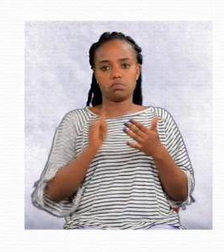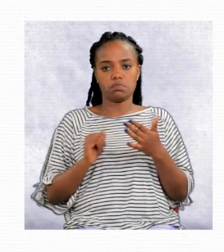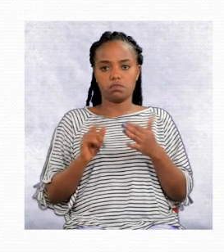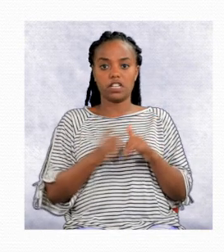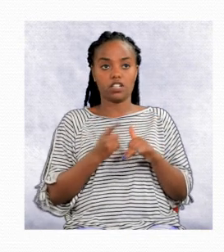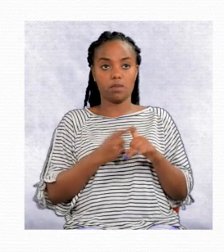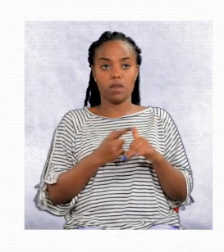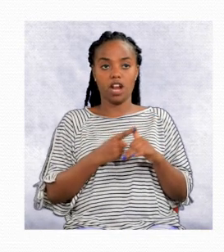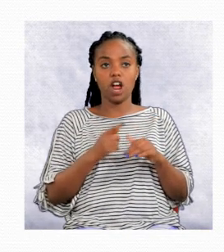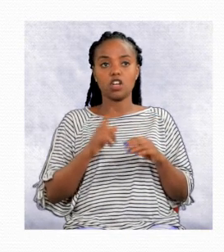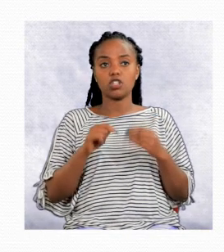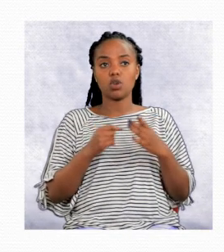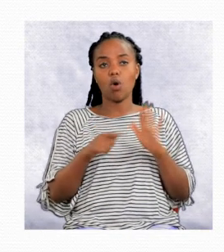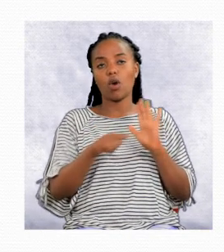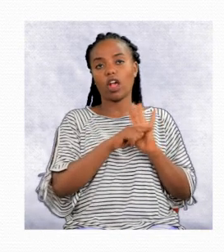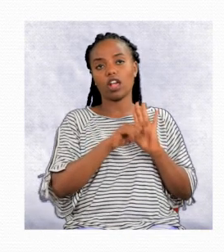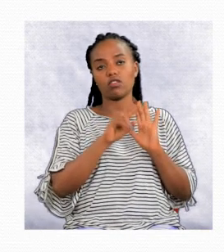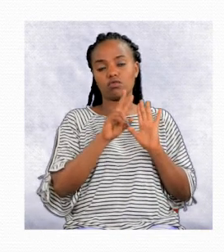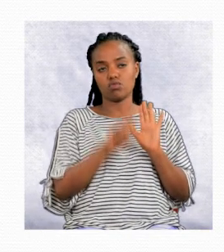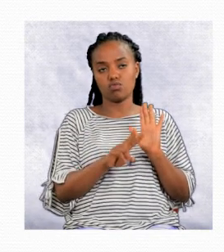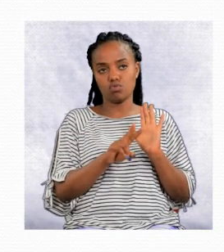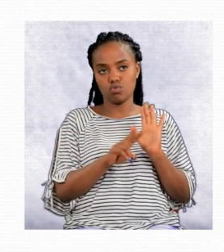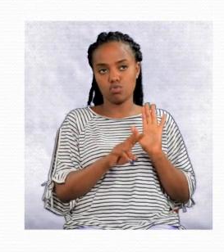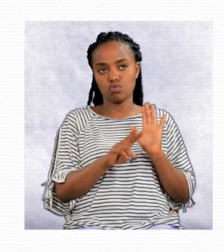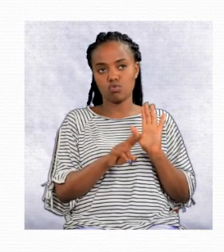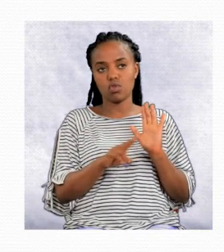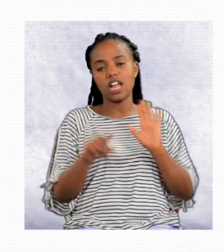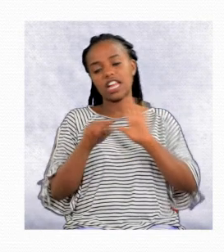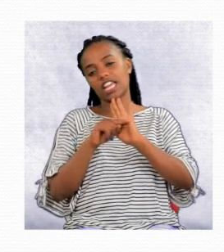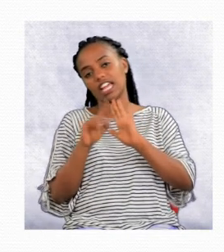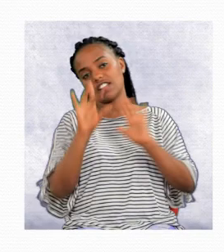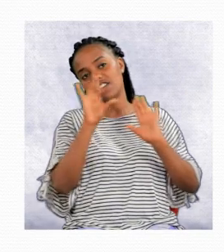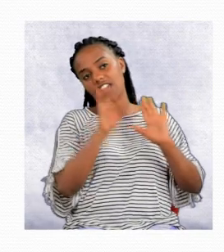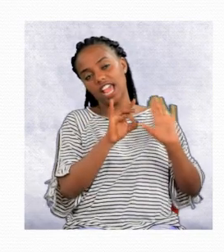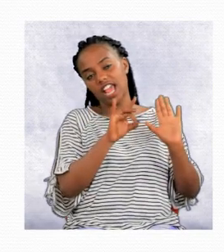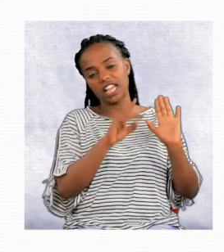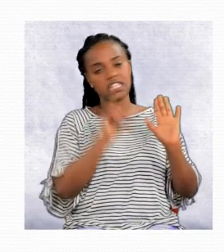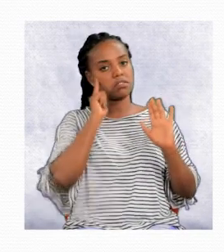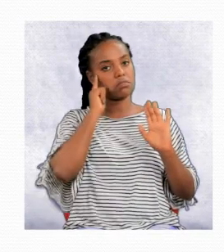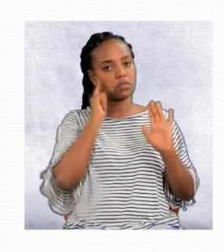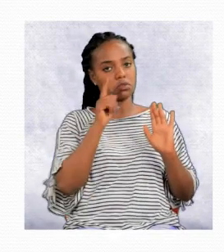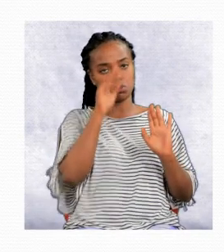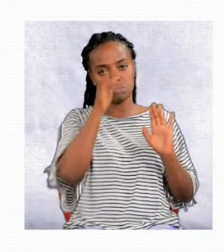Assume this point is negative 2, negative 8 and so on here.